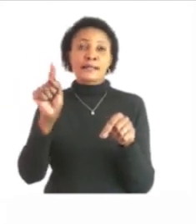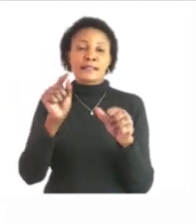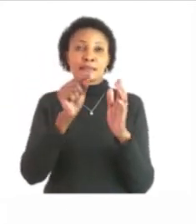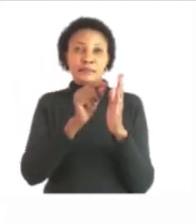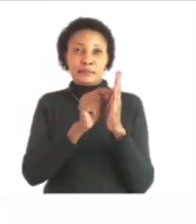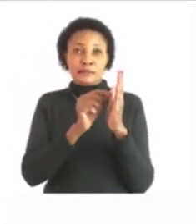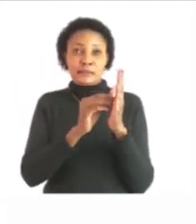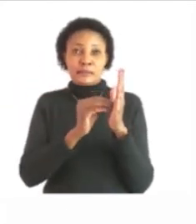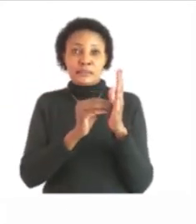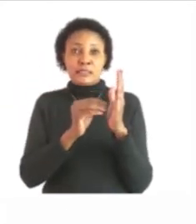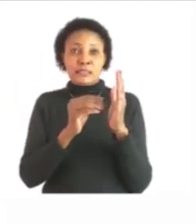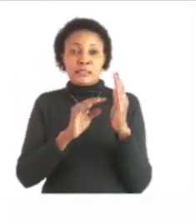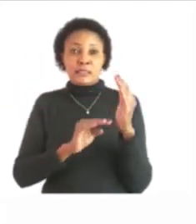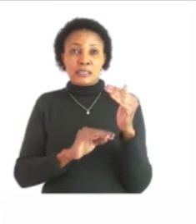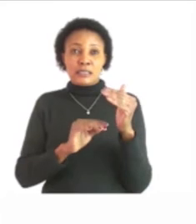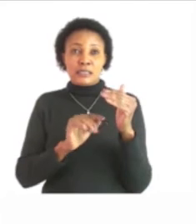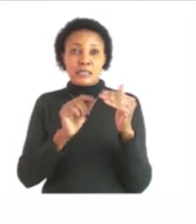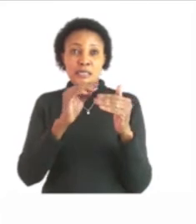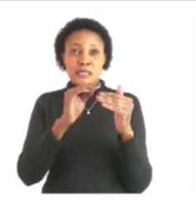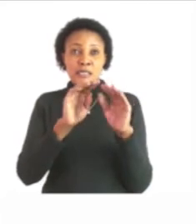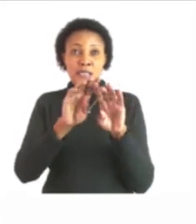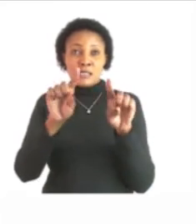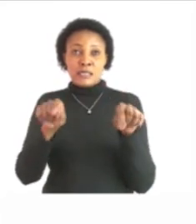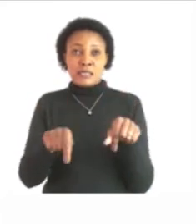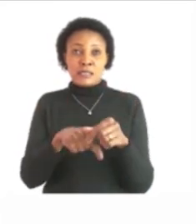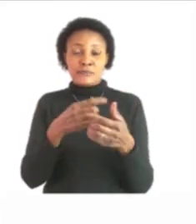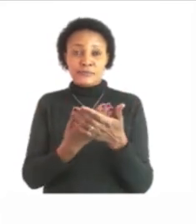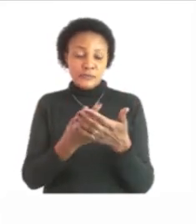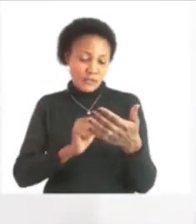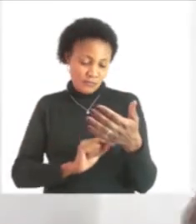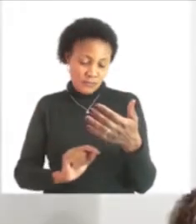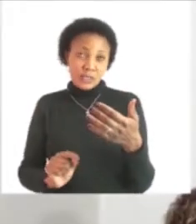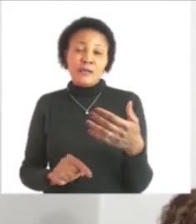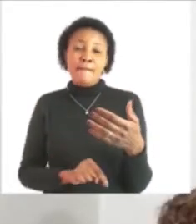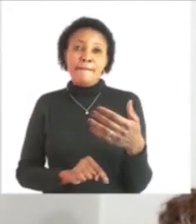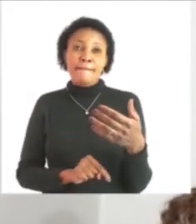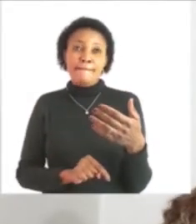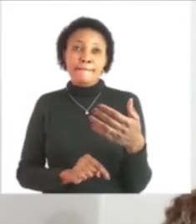picture. I have done the first one. I have drawn it on the board.